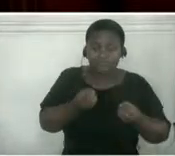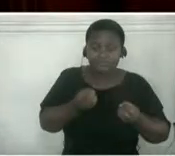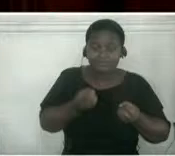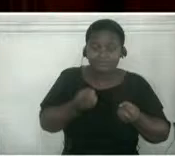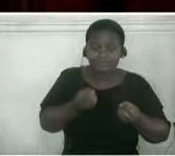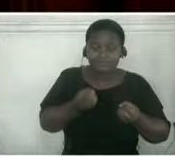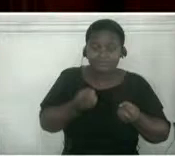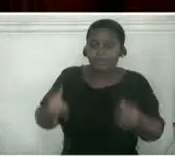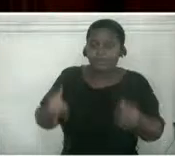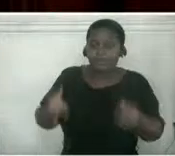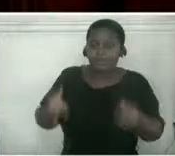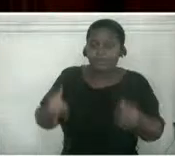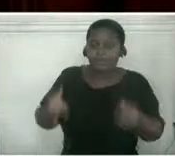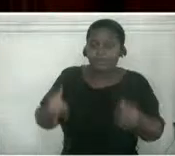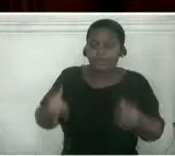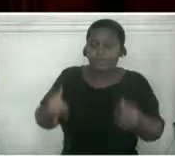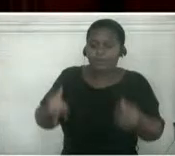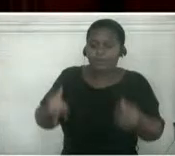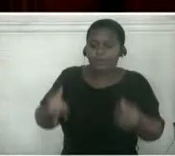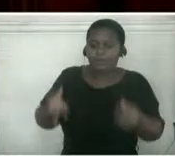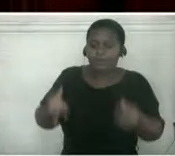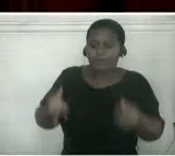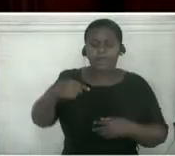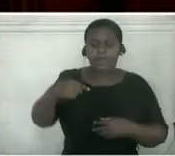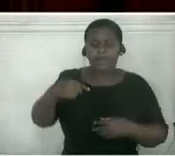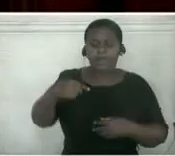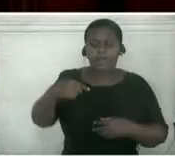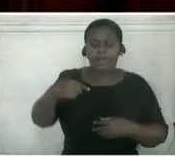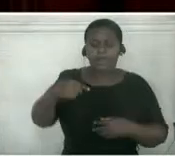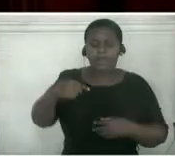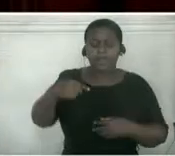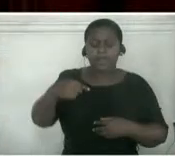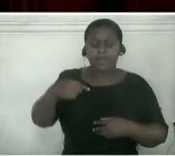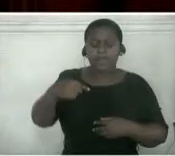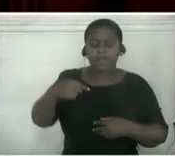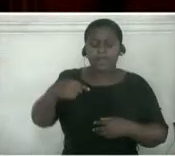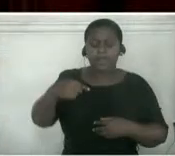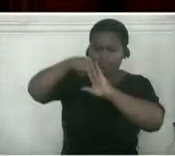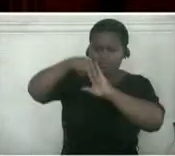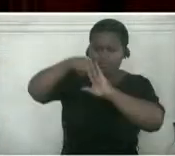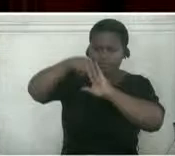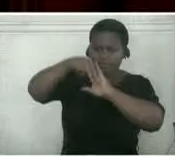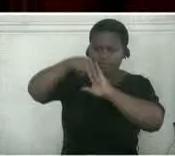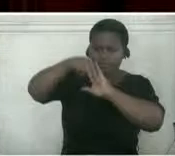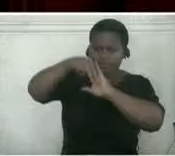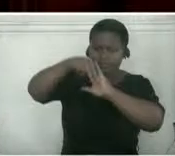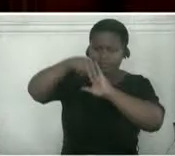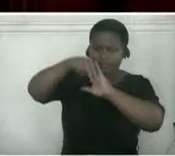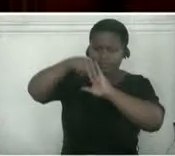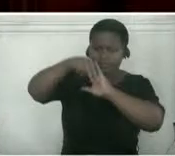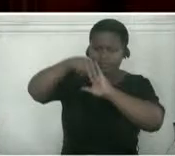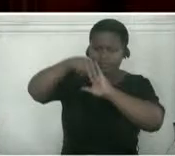get water. We want to emphasize our concern about persistent water